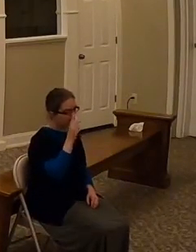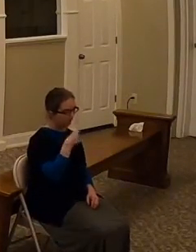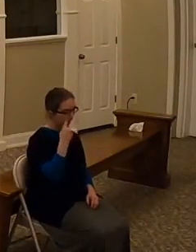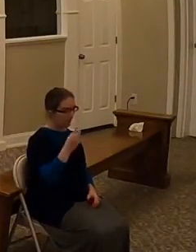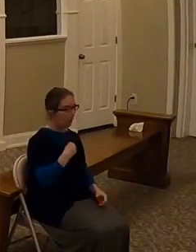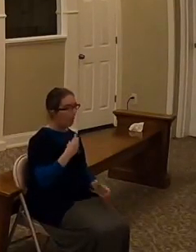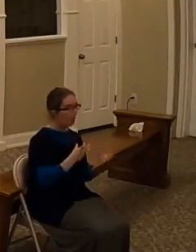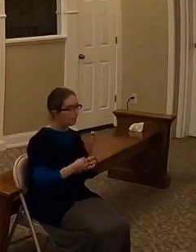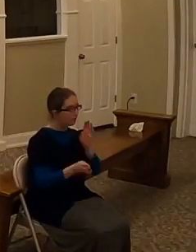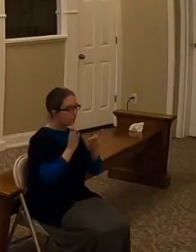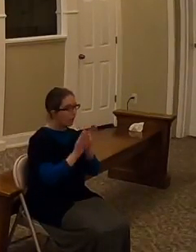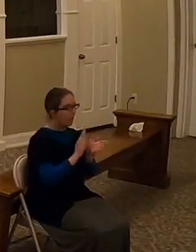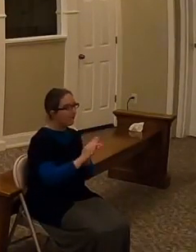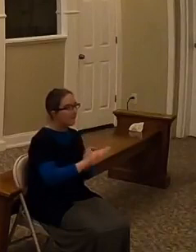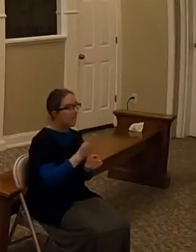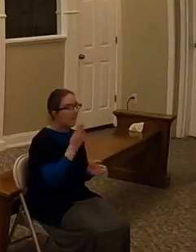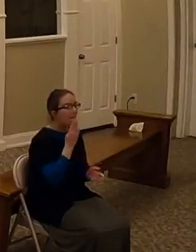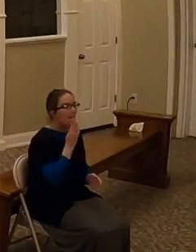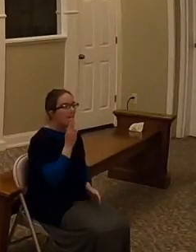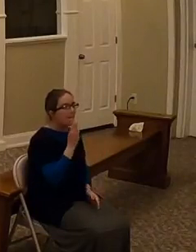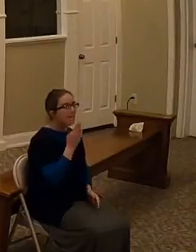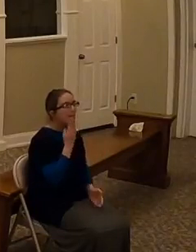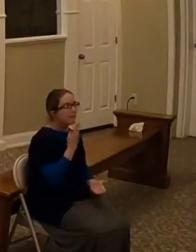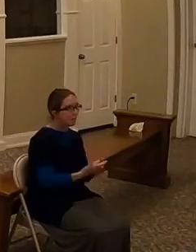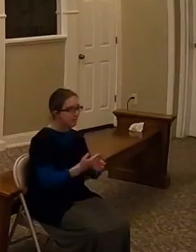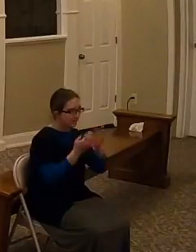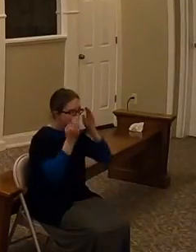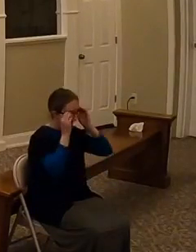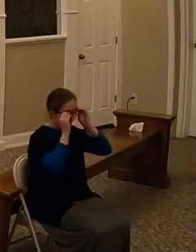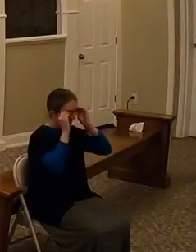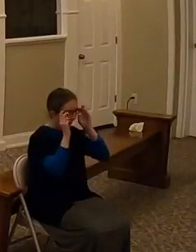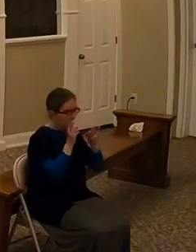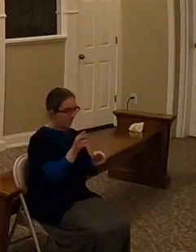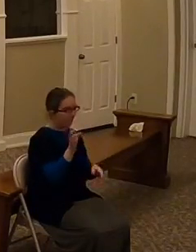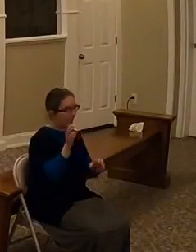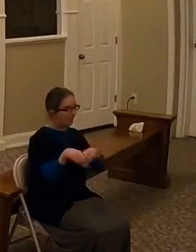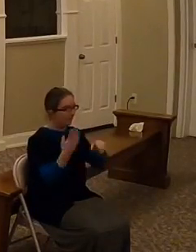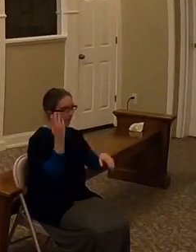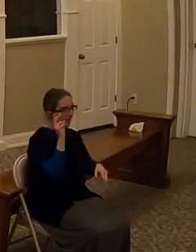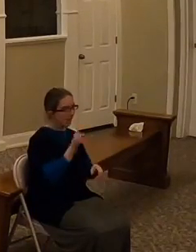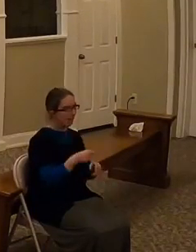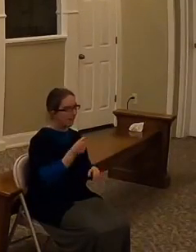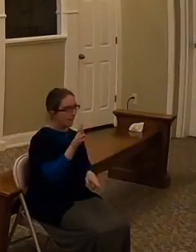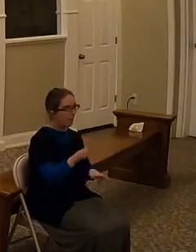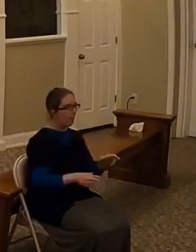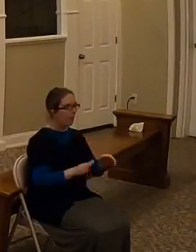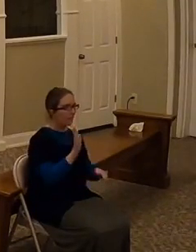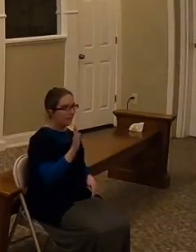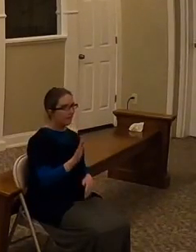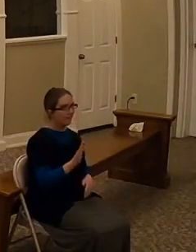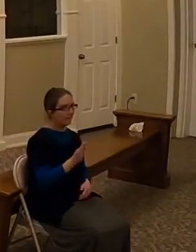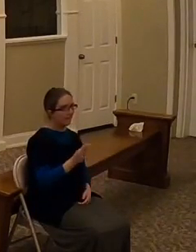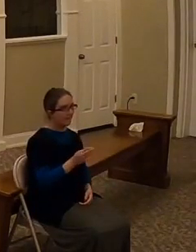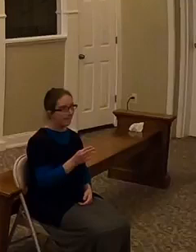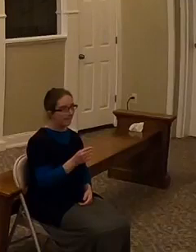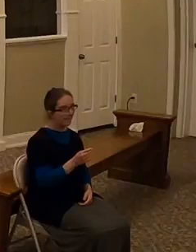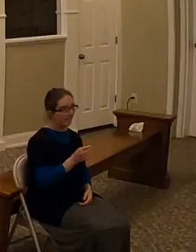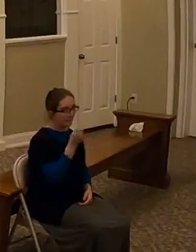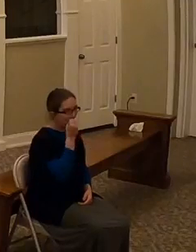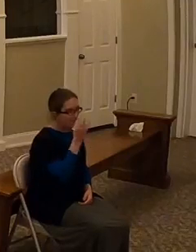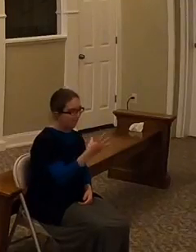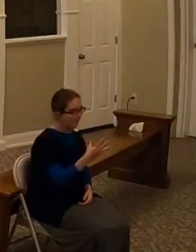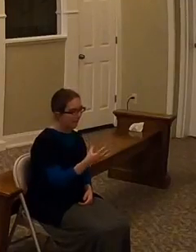said, I want you to talk nice. I want you to be right. Hallelujah. We used to say, you're going to walk upright and spit white.